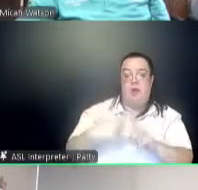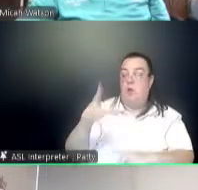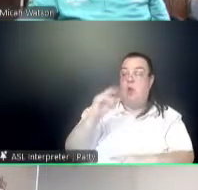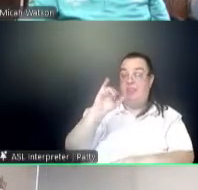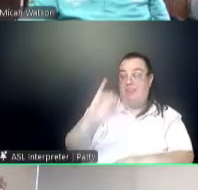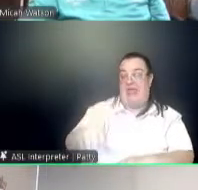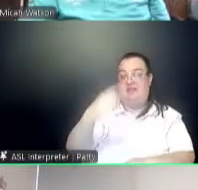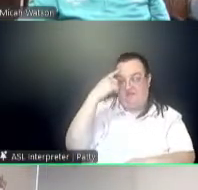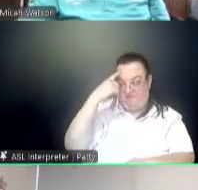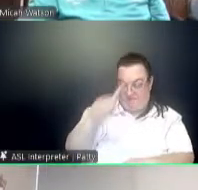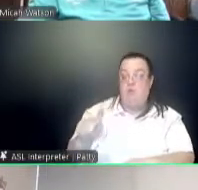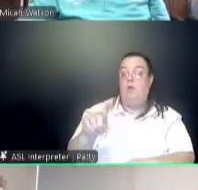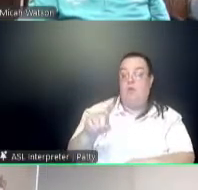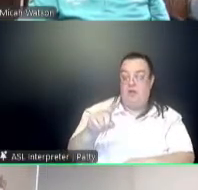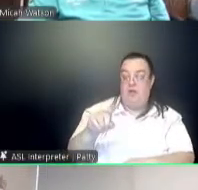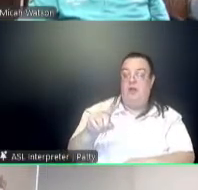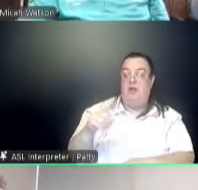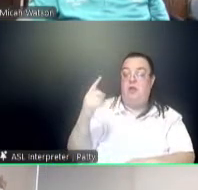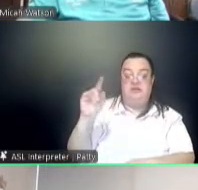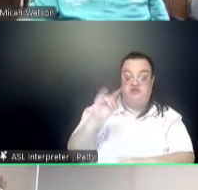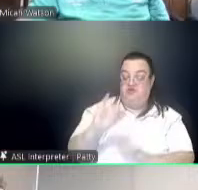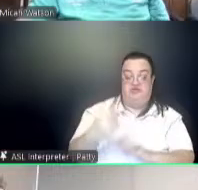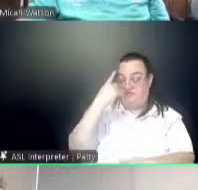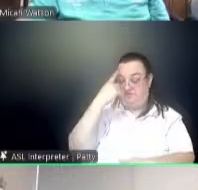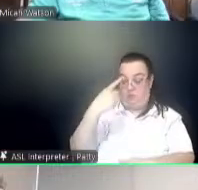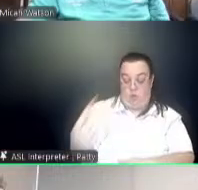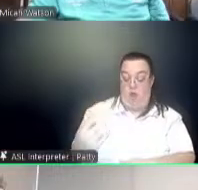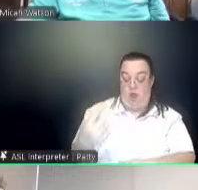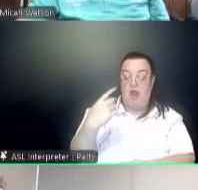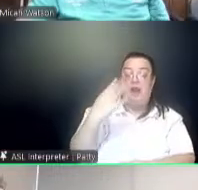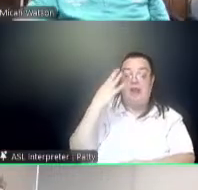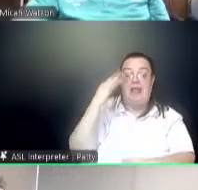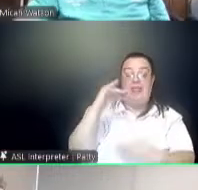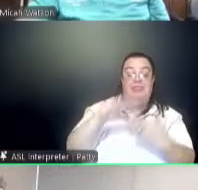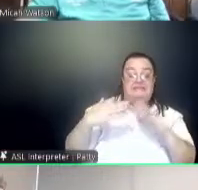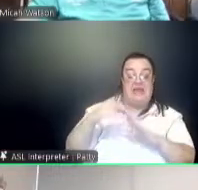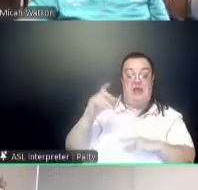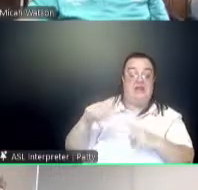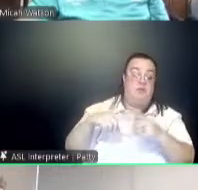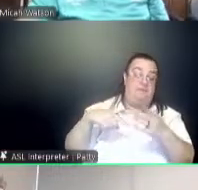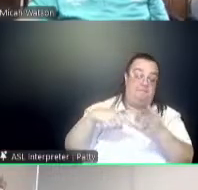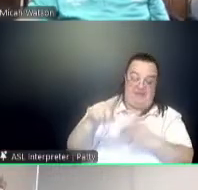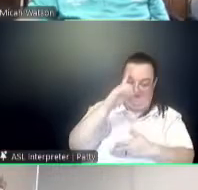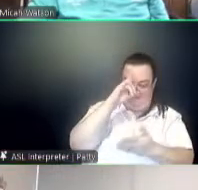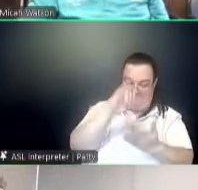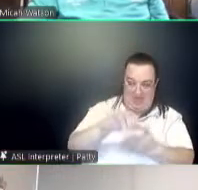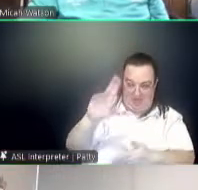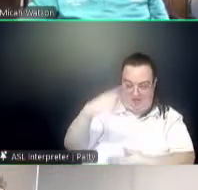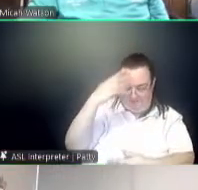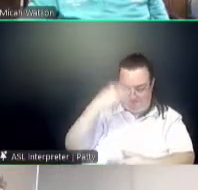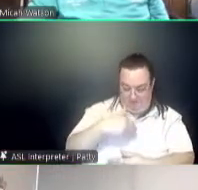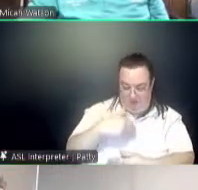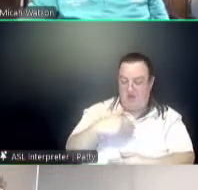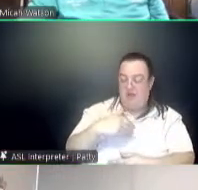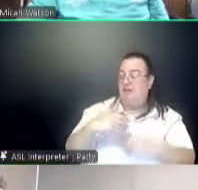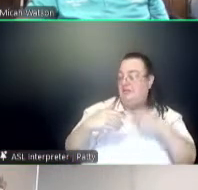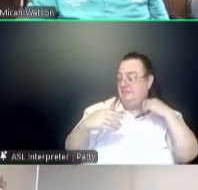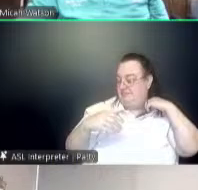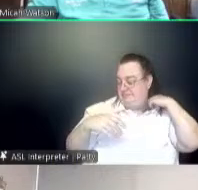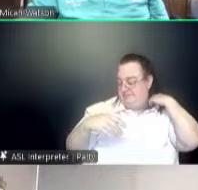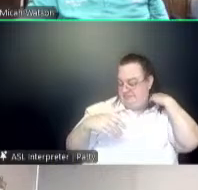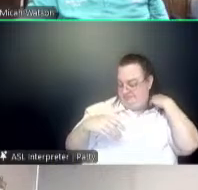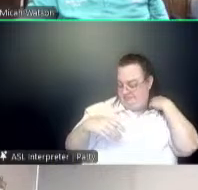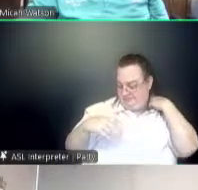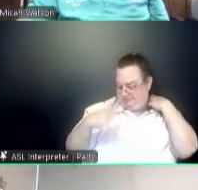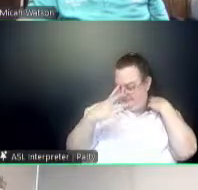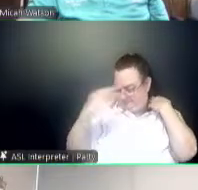We have to put this there because the town has to pay for this up front. Okay. The town, and